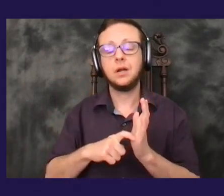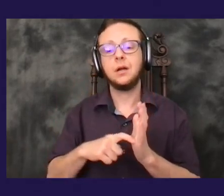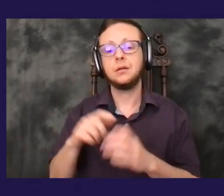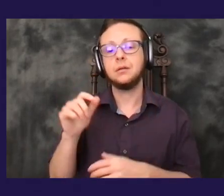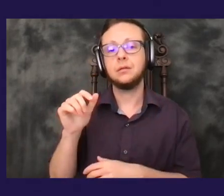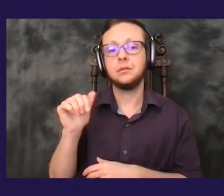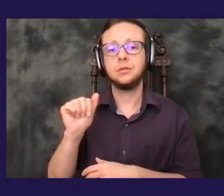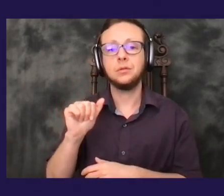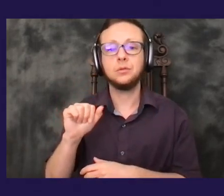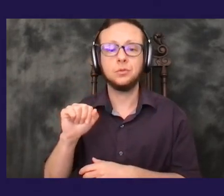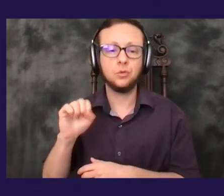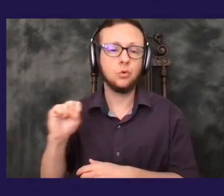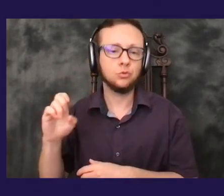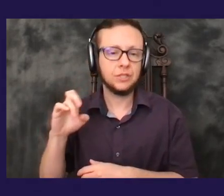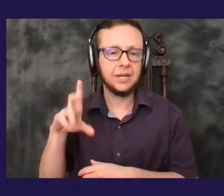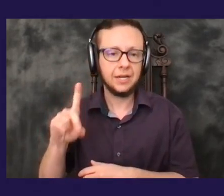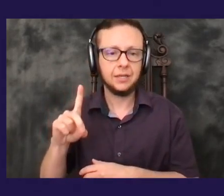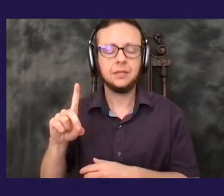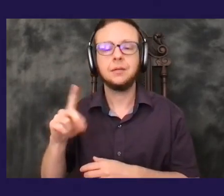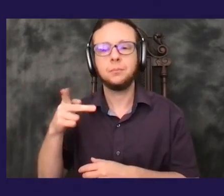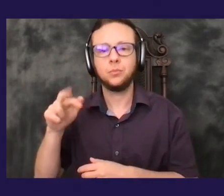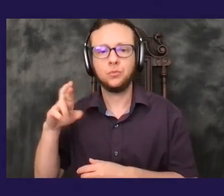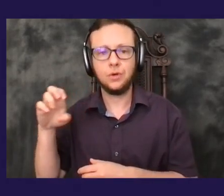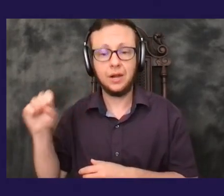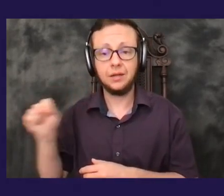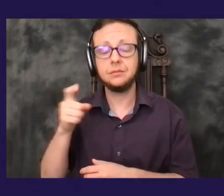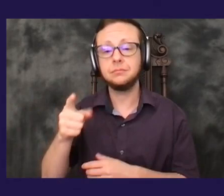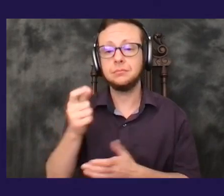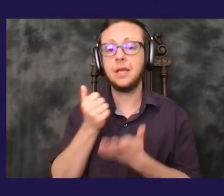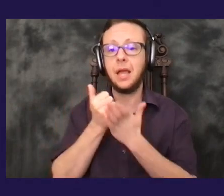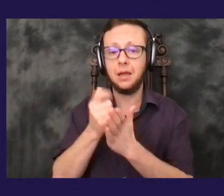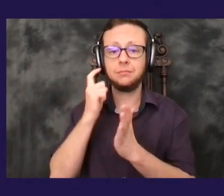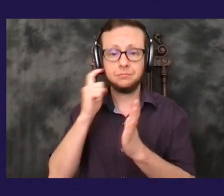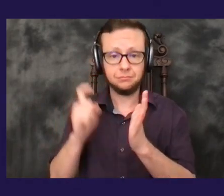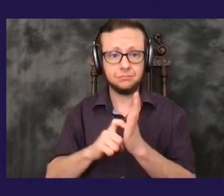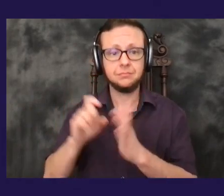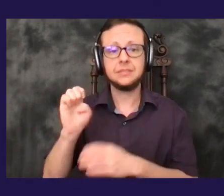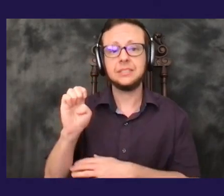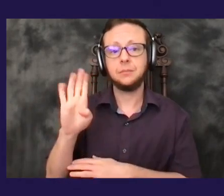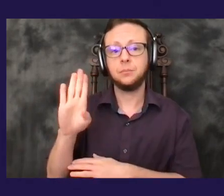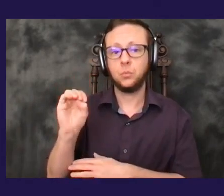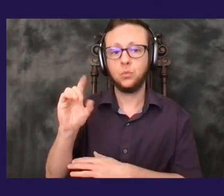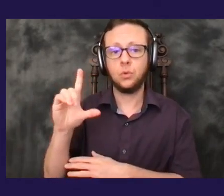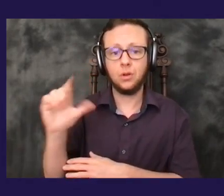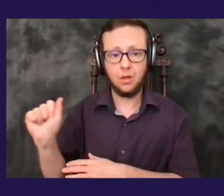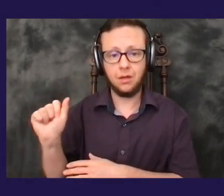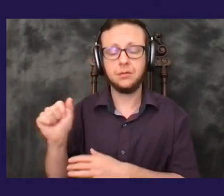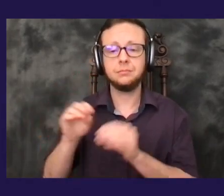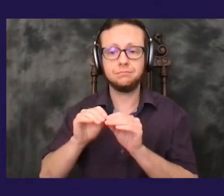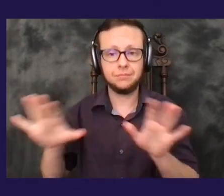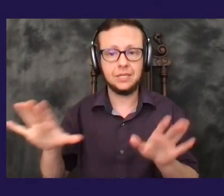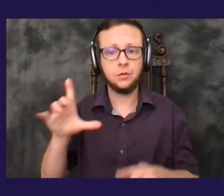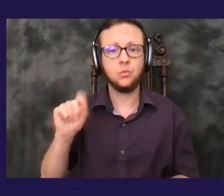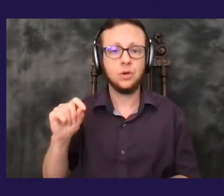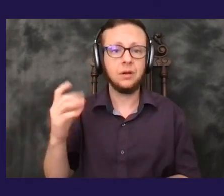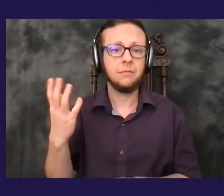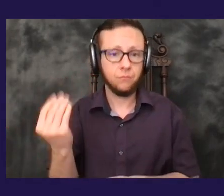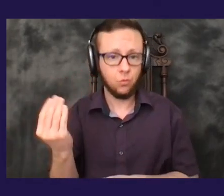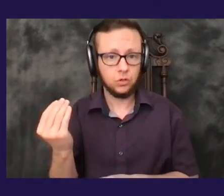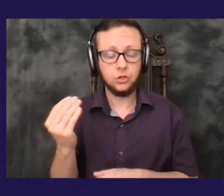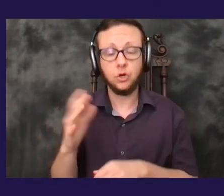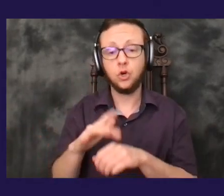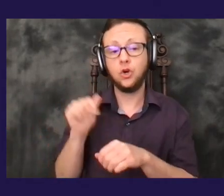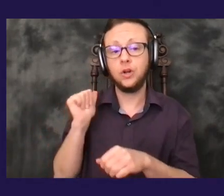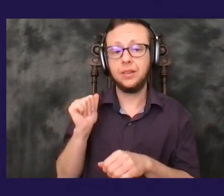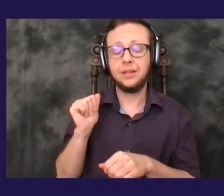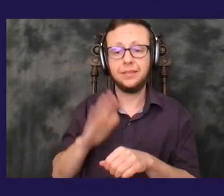other journalistic outbreaks for having detected the West African Ebola outbreak in 2014 earlier than a lot of official